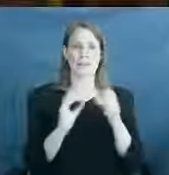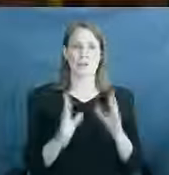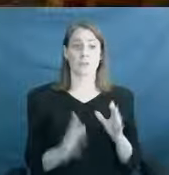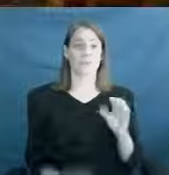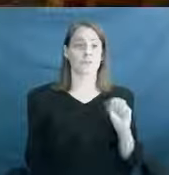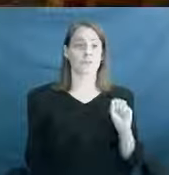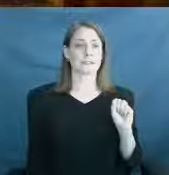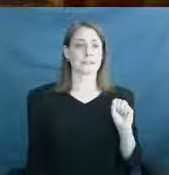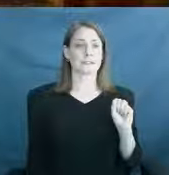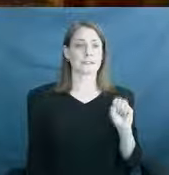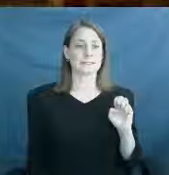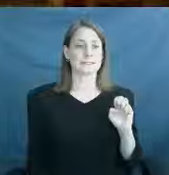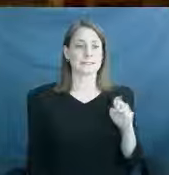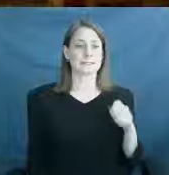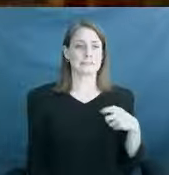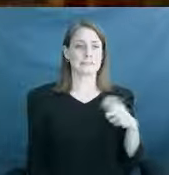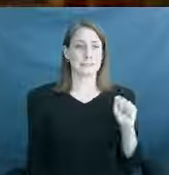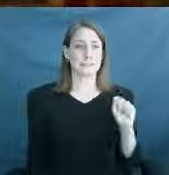that.